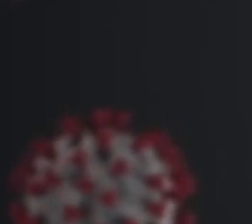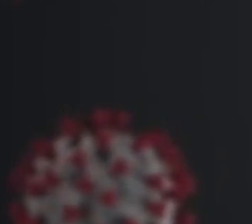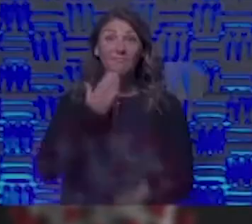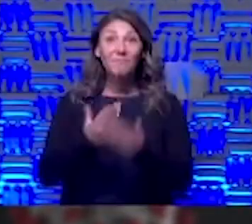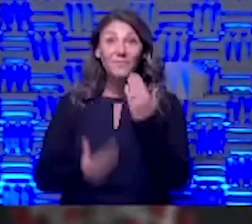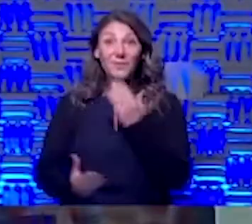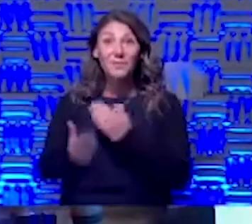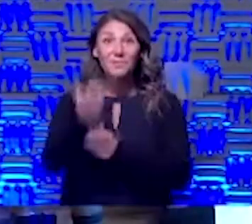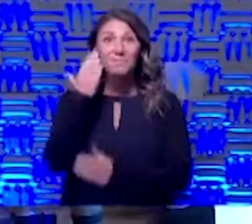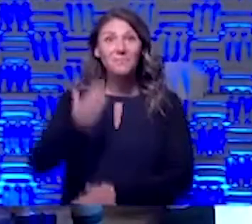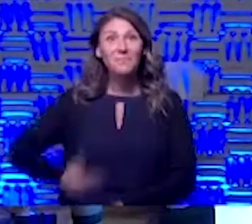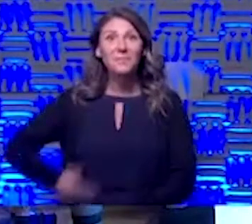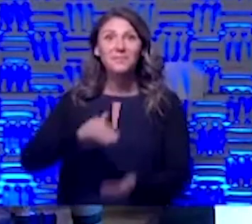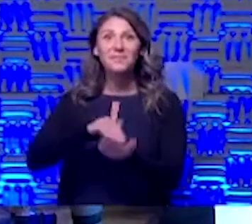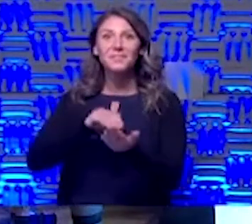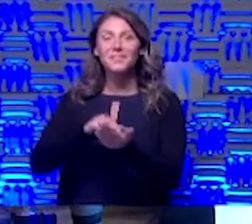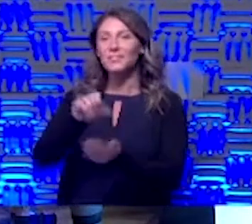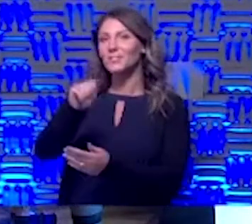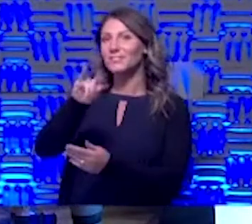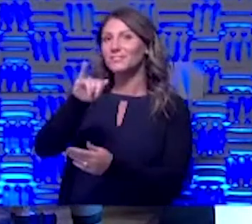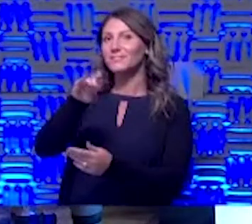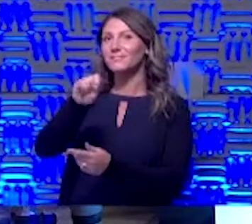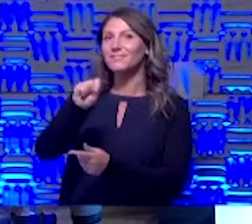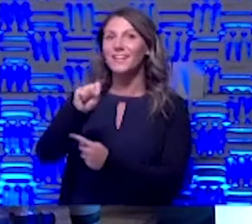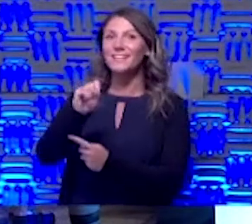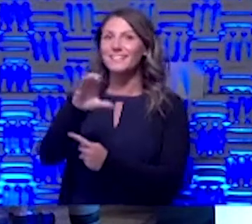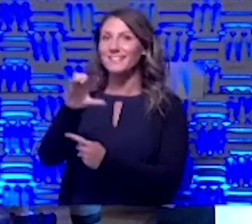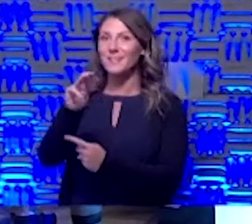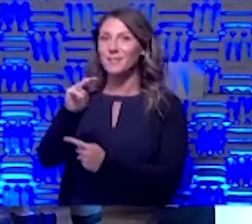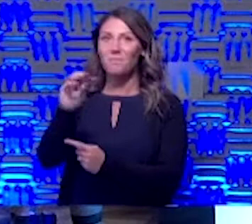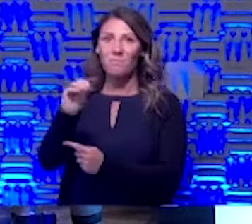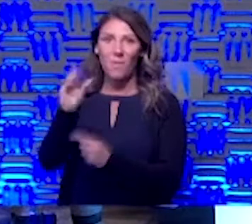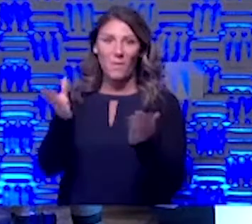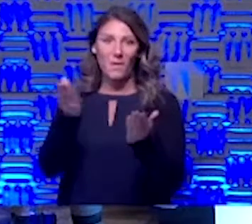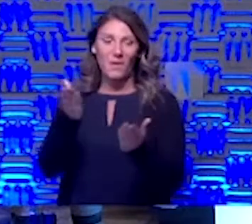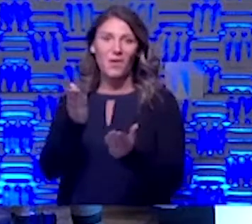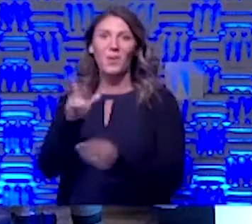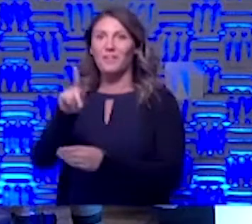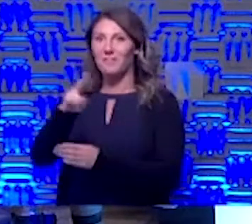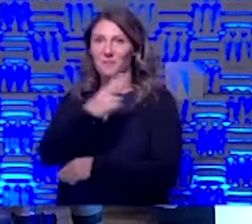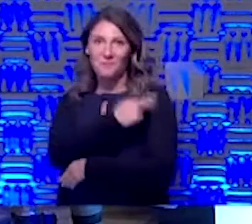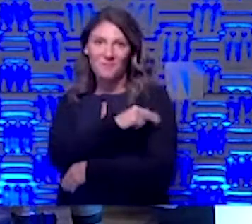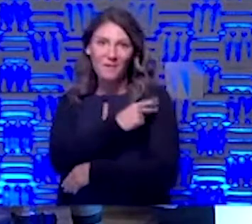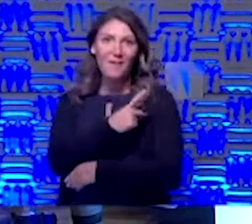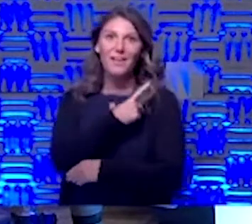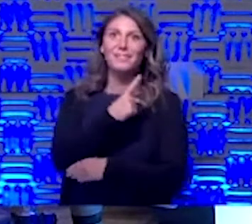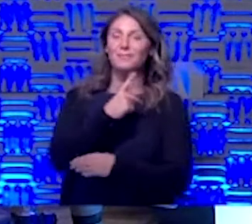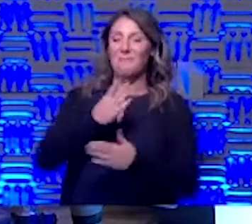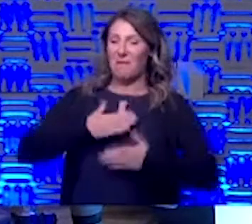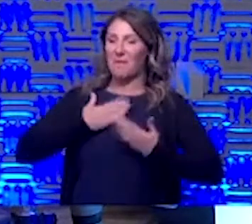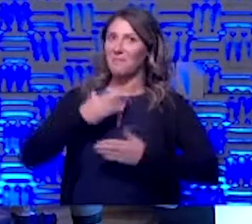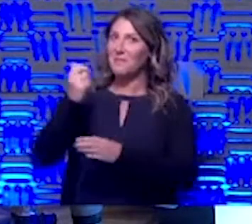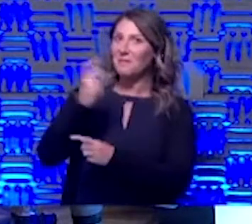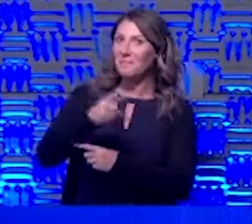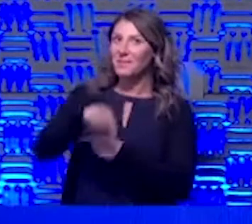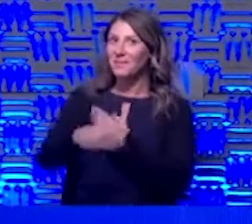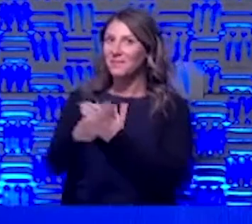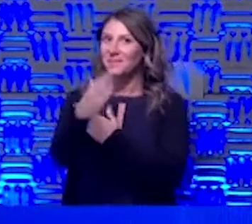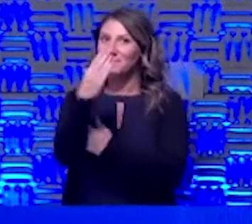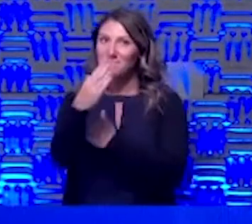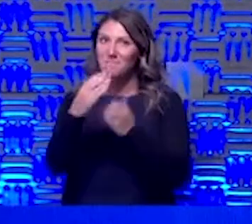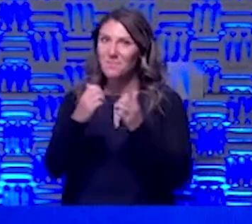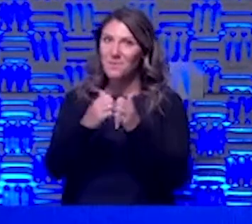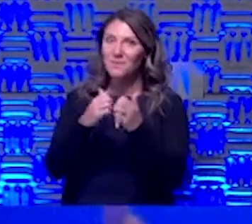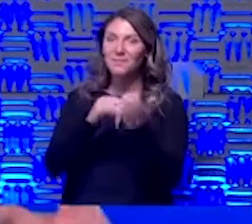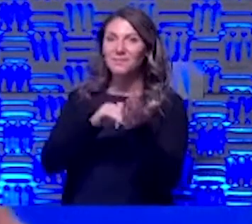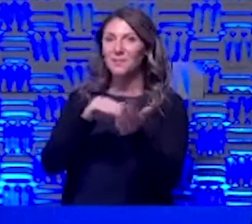Good morning. This is Steve Stites, Chief Medical Officer at the University of Kansas Health System. Delighted to be back in the chair with you this morning. Yeah.